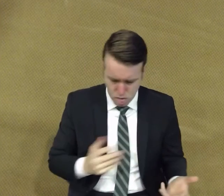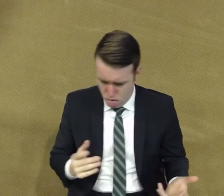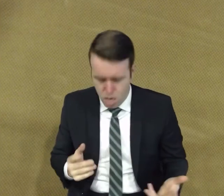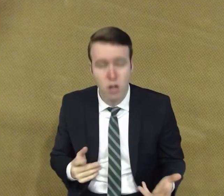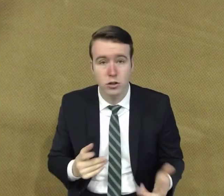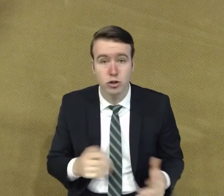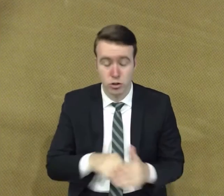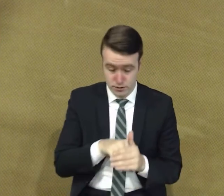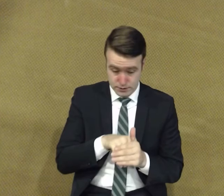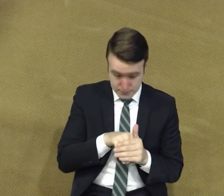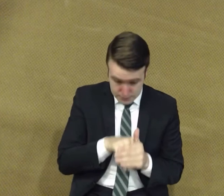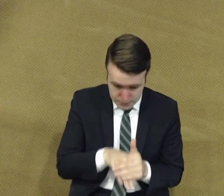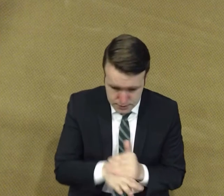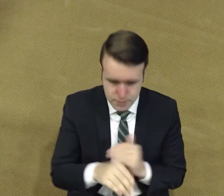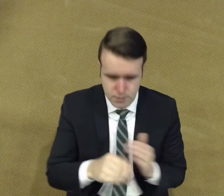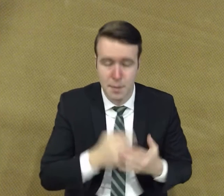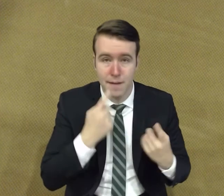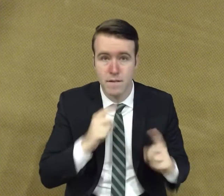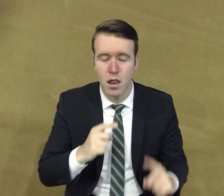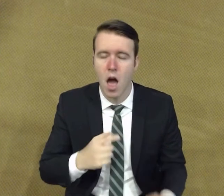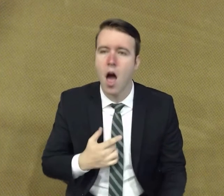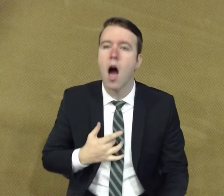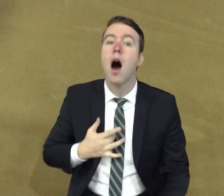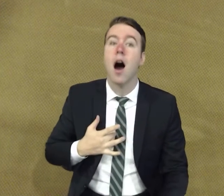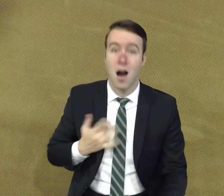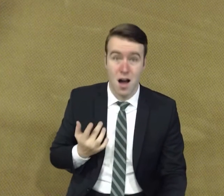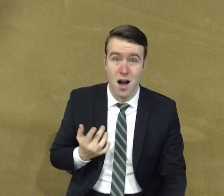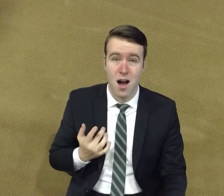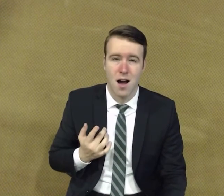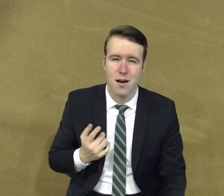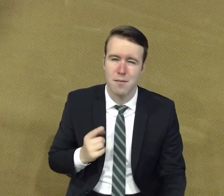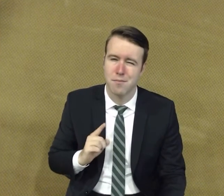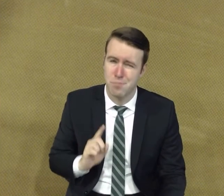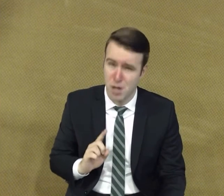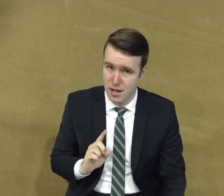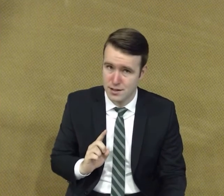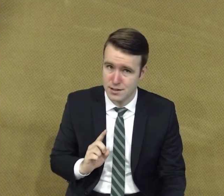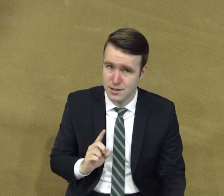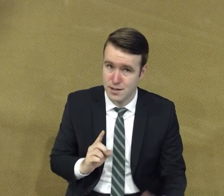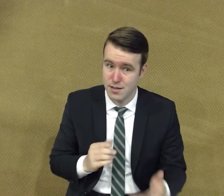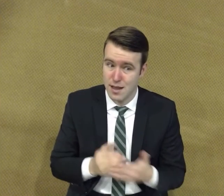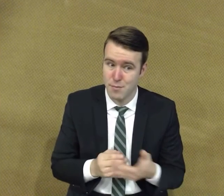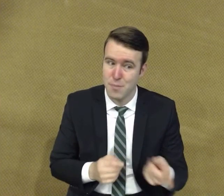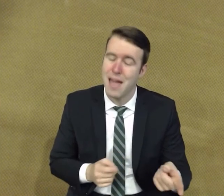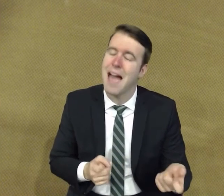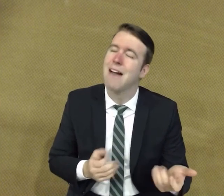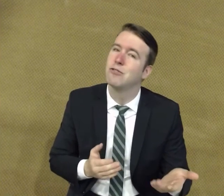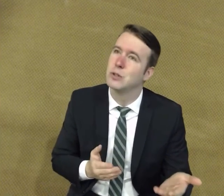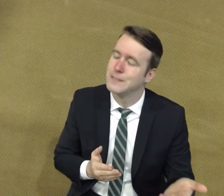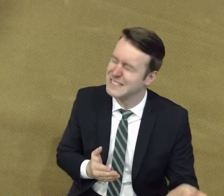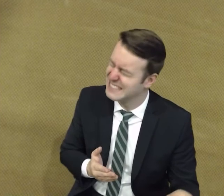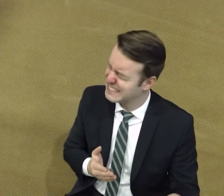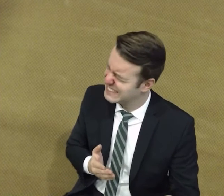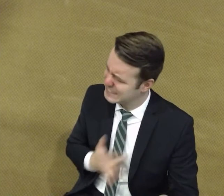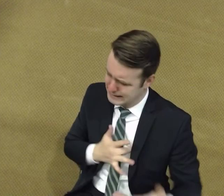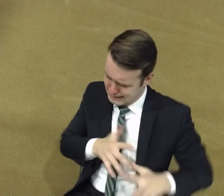has the baby that she seeks, but she takes the baby, and against the love